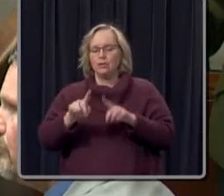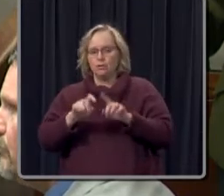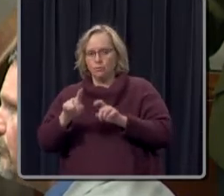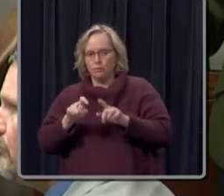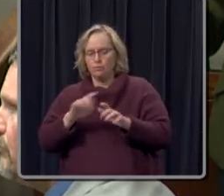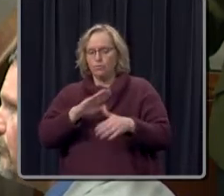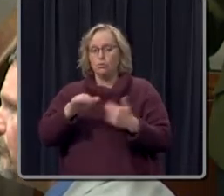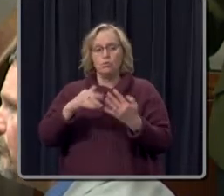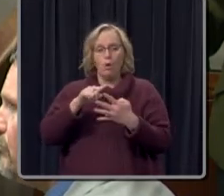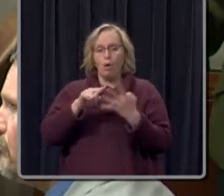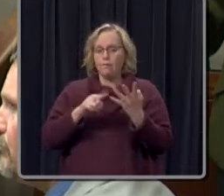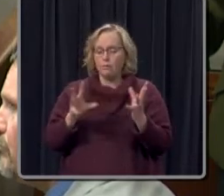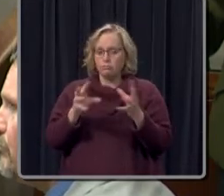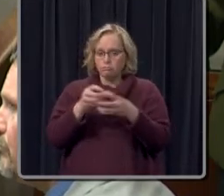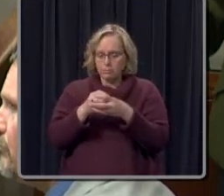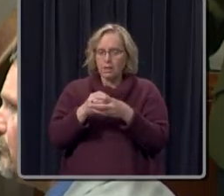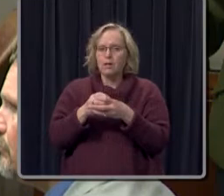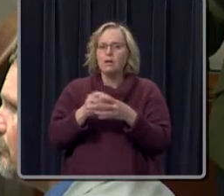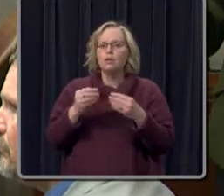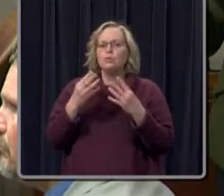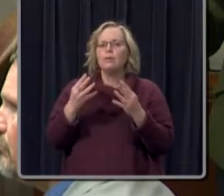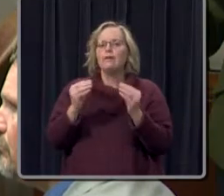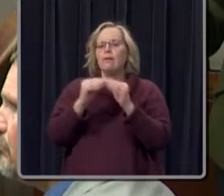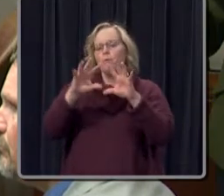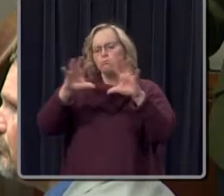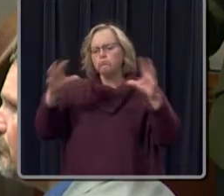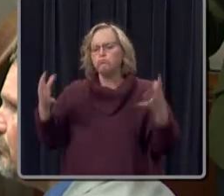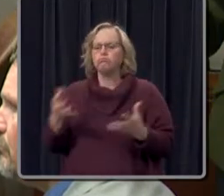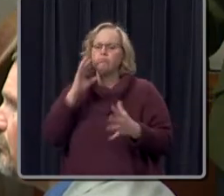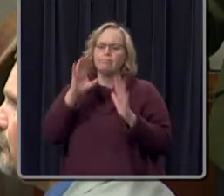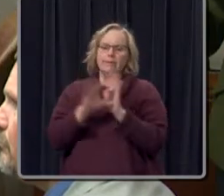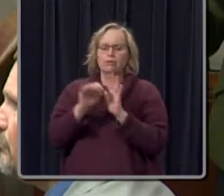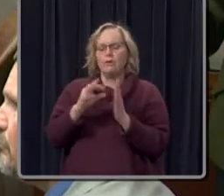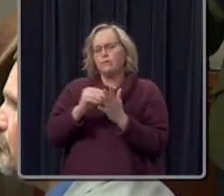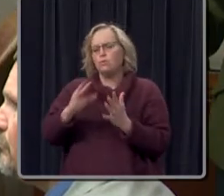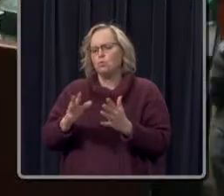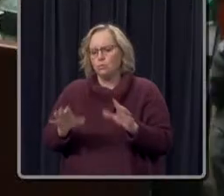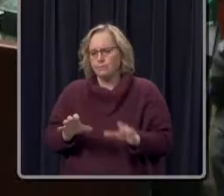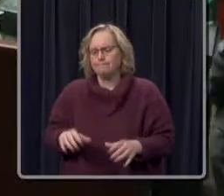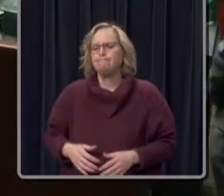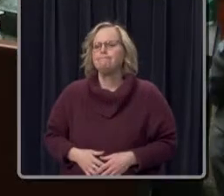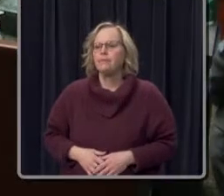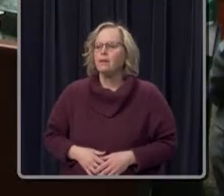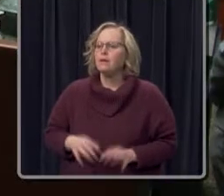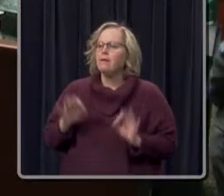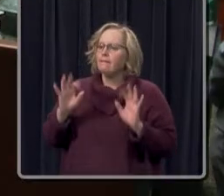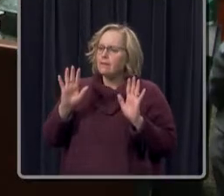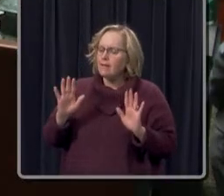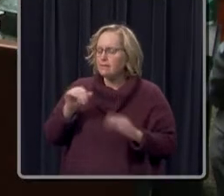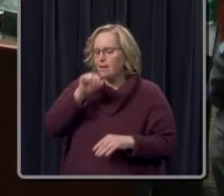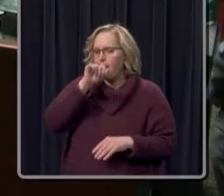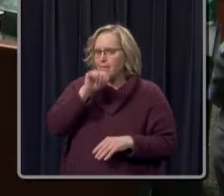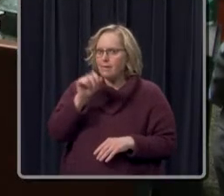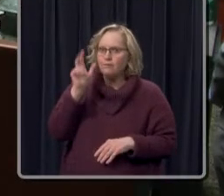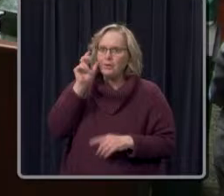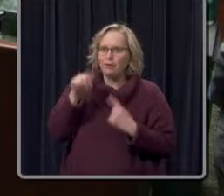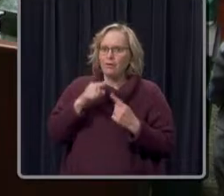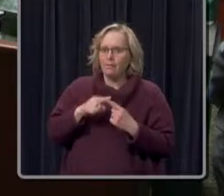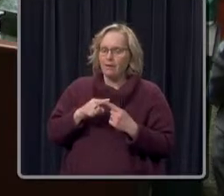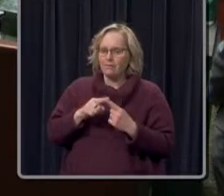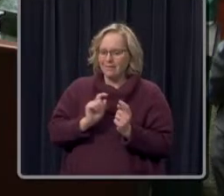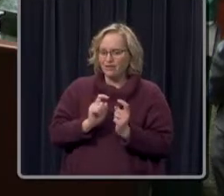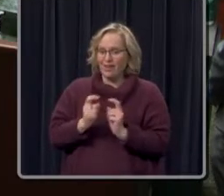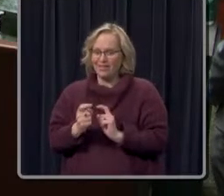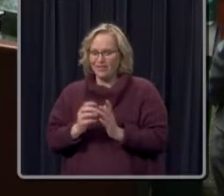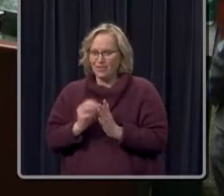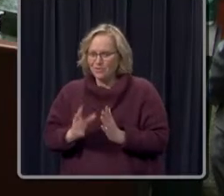form not a complete, but a more holistic picture of the student and what they need. Fantastic. I loved hearing about the turnaround of the student and